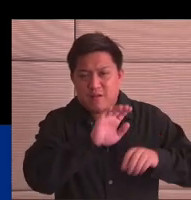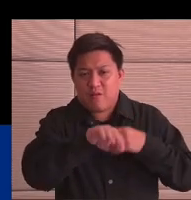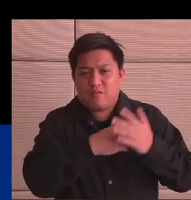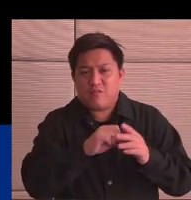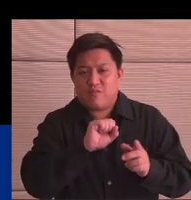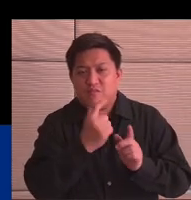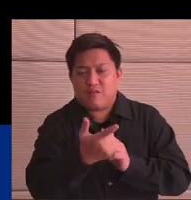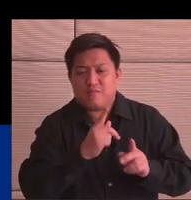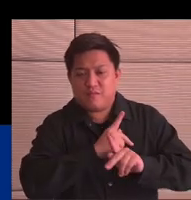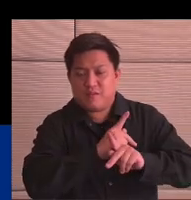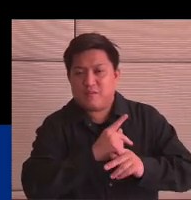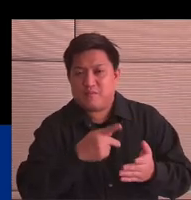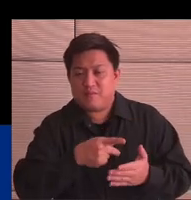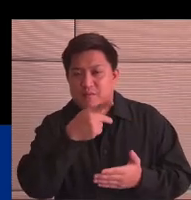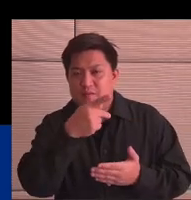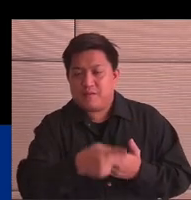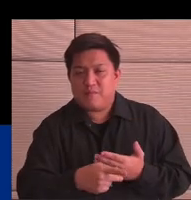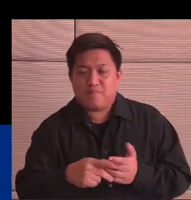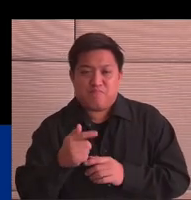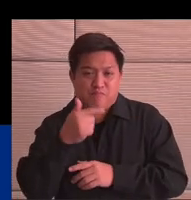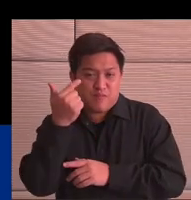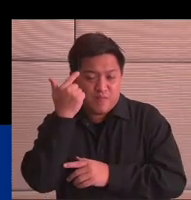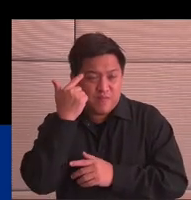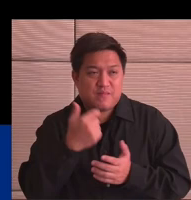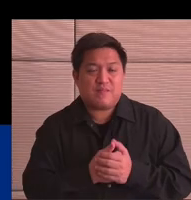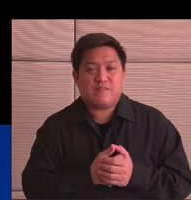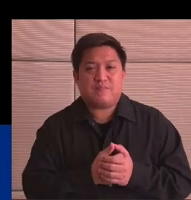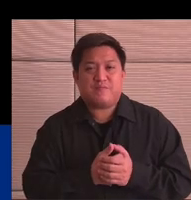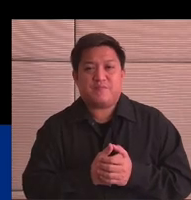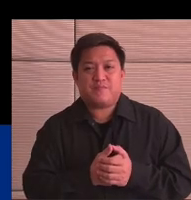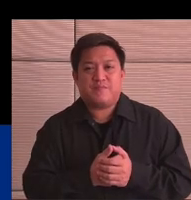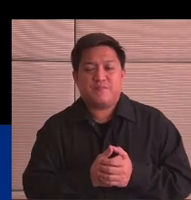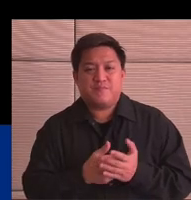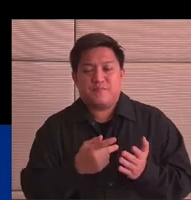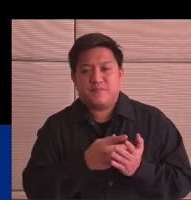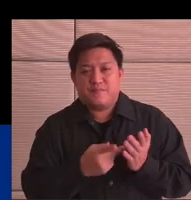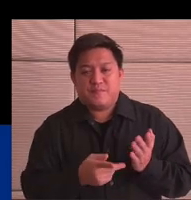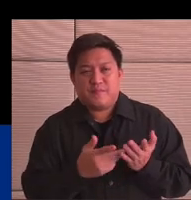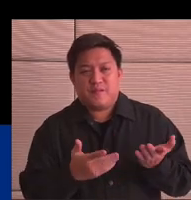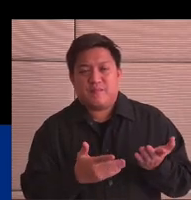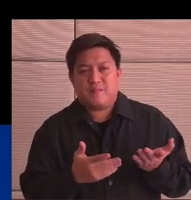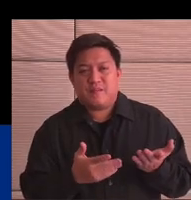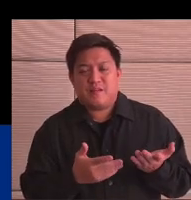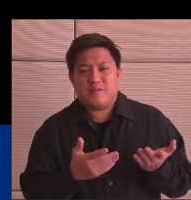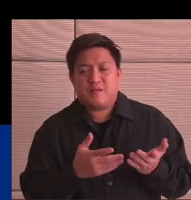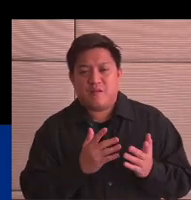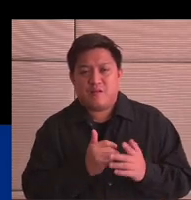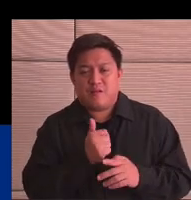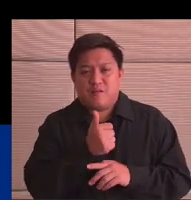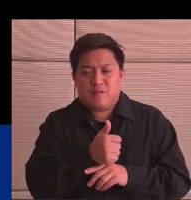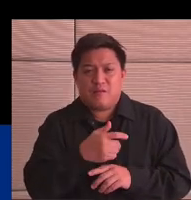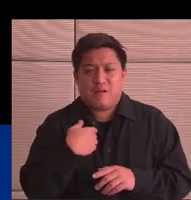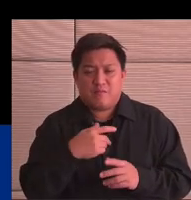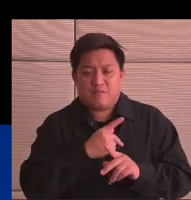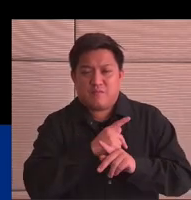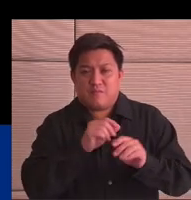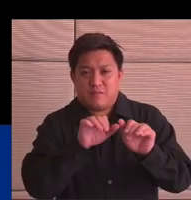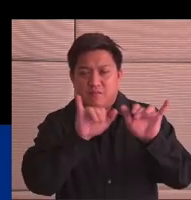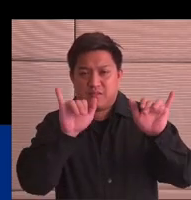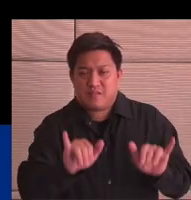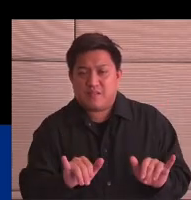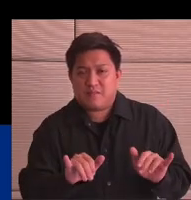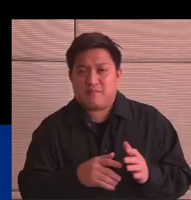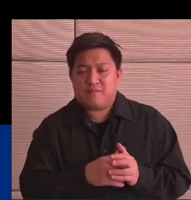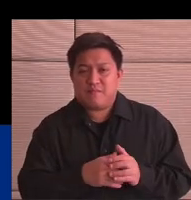protection programs of the government, and another one with the Department of Agriculture to evaluate the extension system, particularly